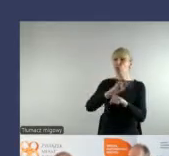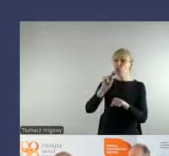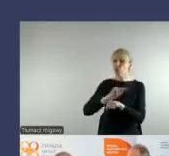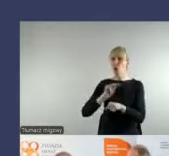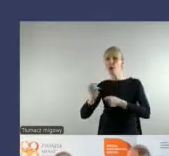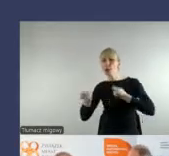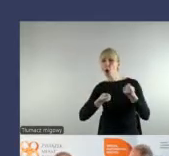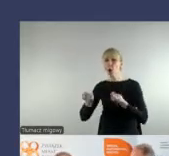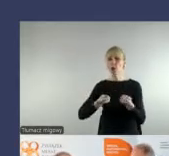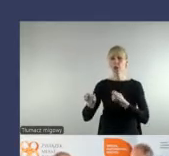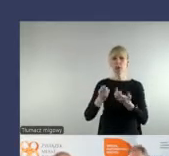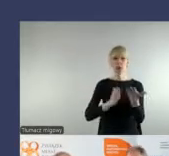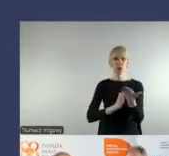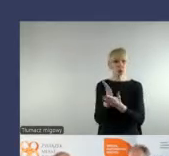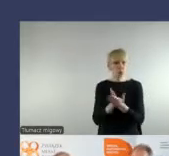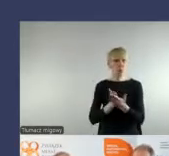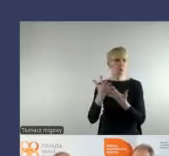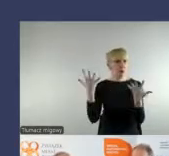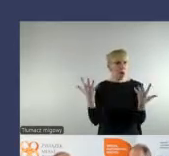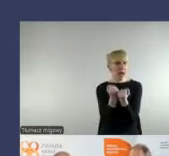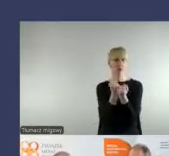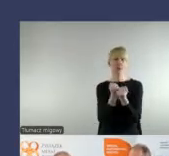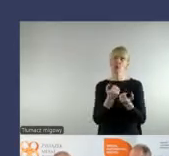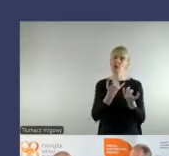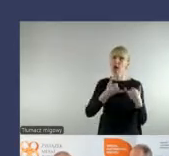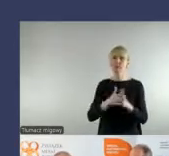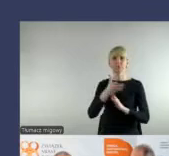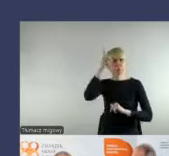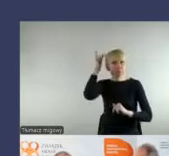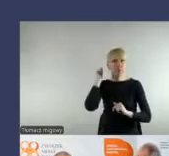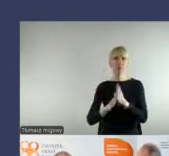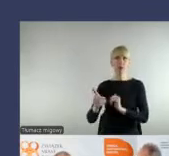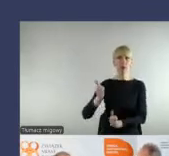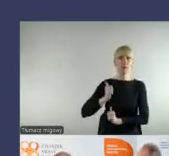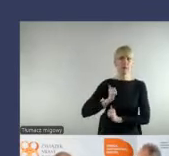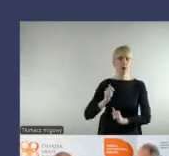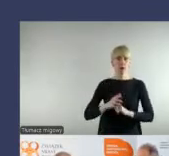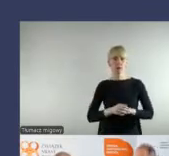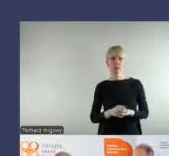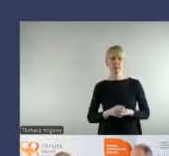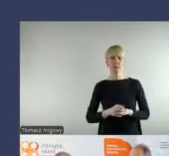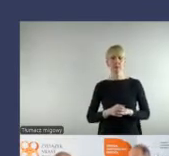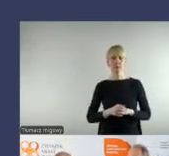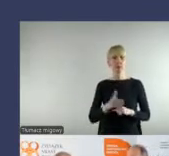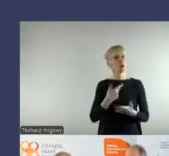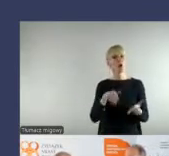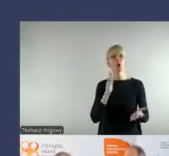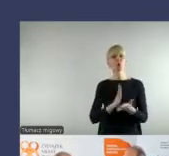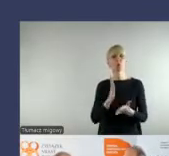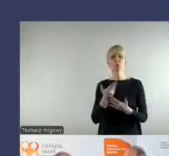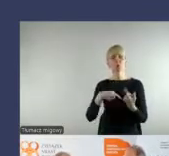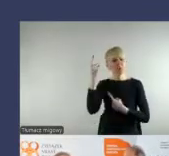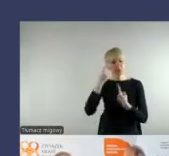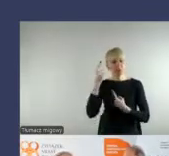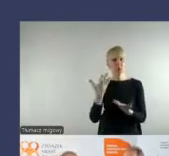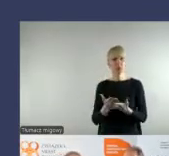preparation, equipment, coordination of rescue services, army, police, fire forces, this is